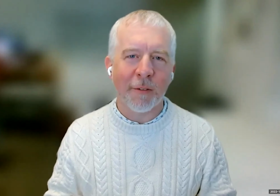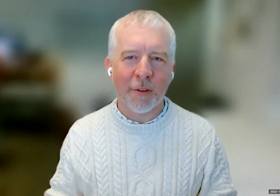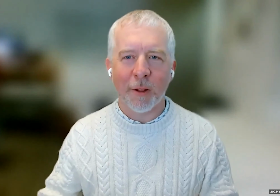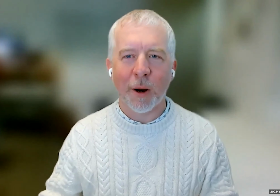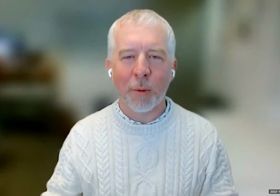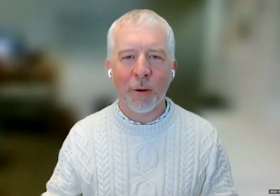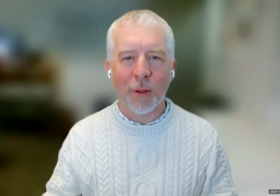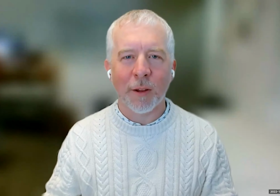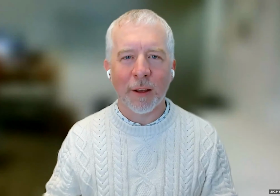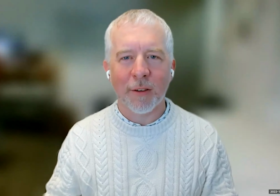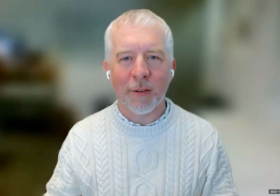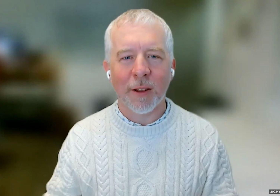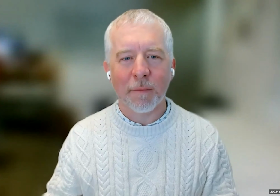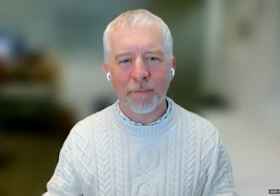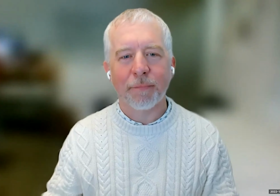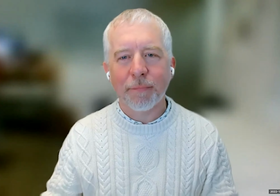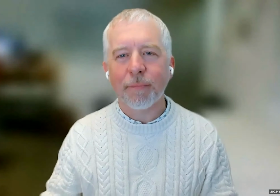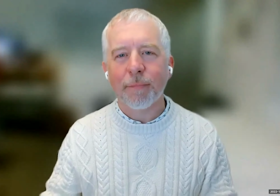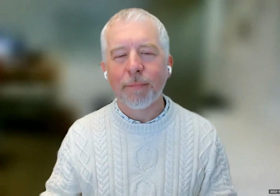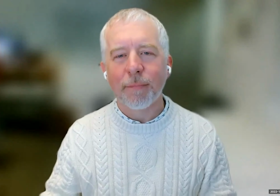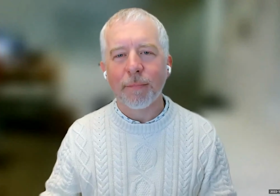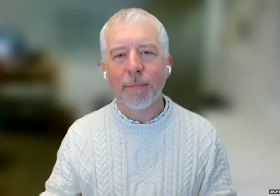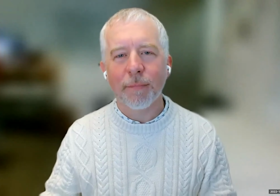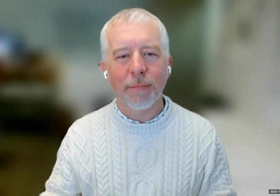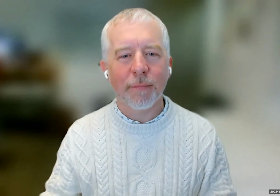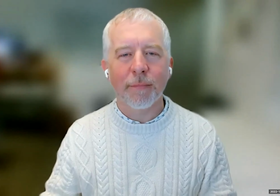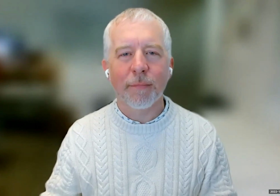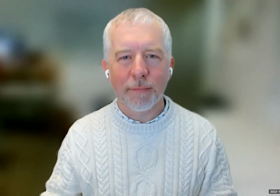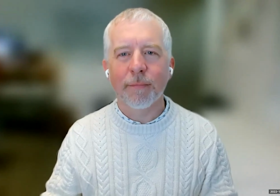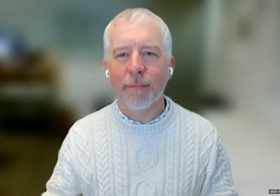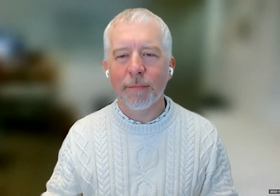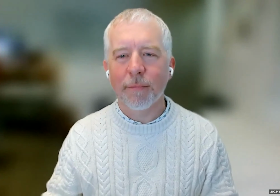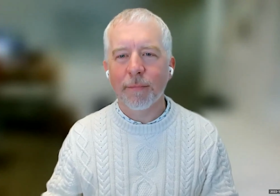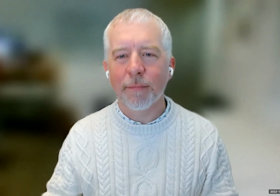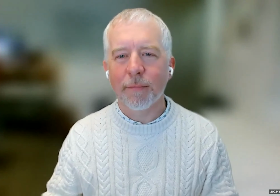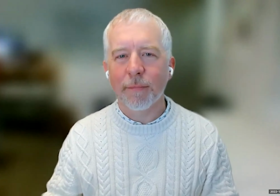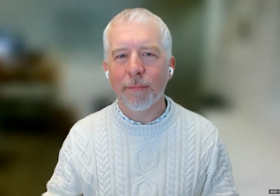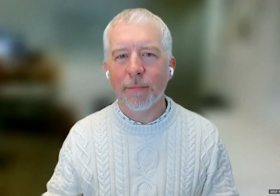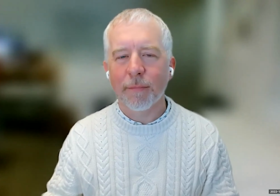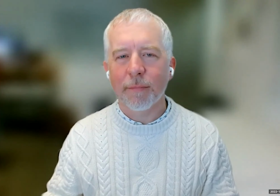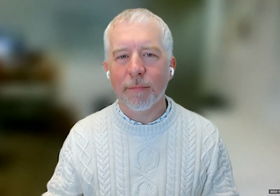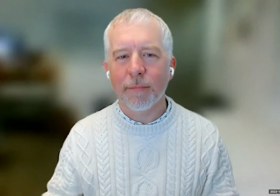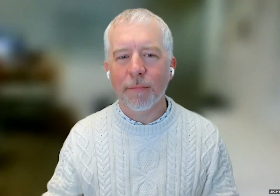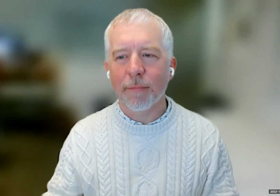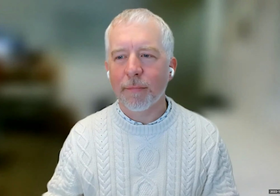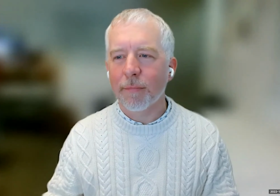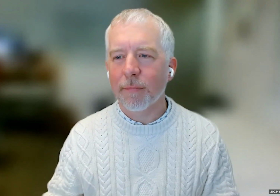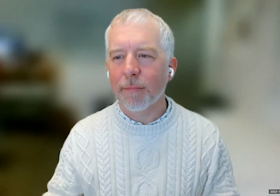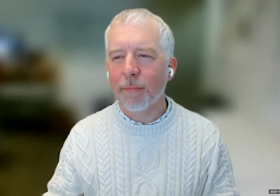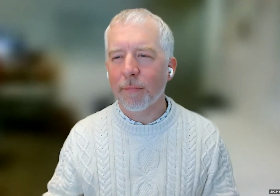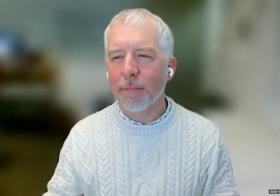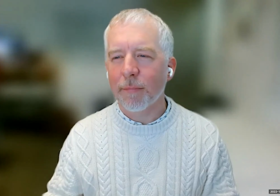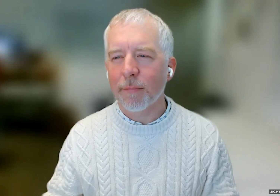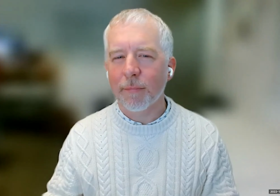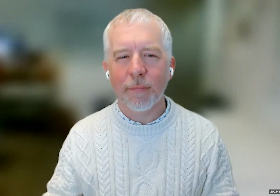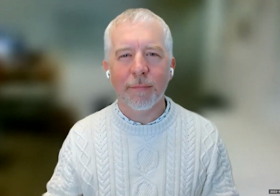a PDF version of the PowerPoint with the links. Yeah, that would be very useful. As I was watching the presentation, I was thinking this is something I'm